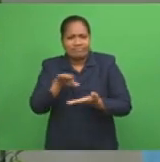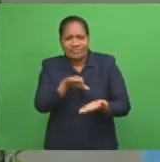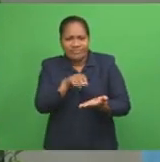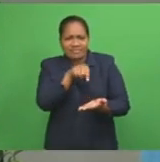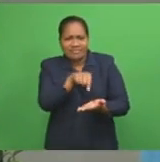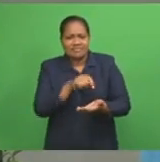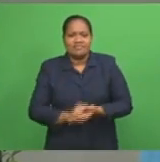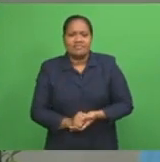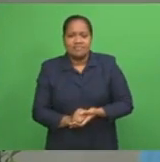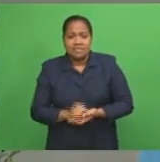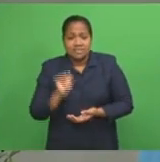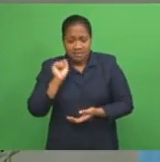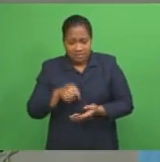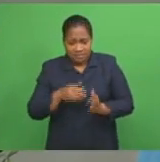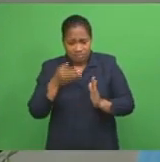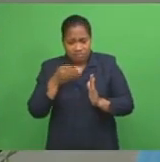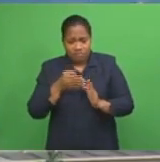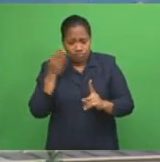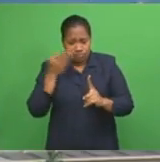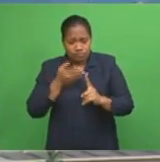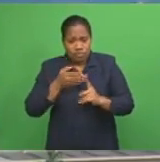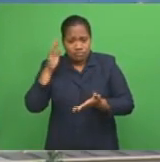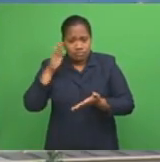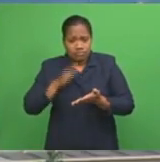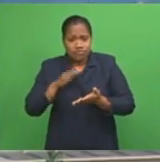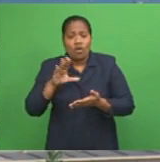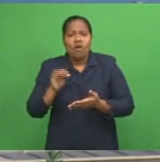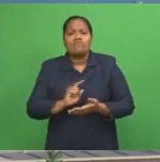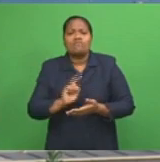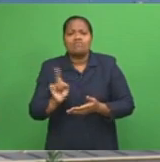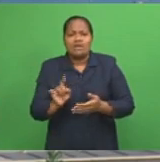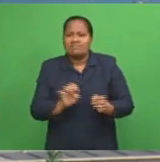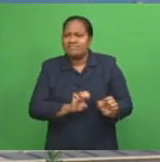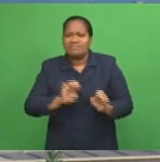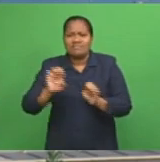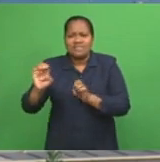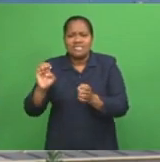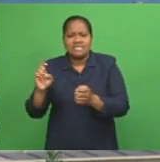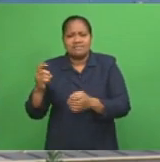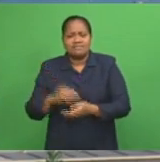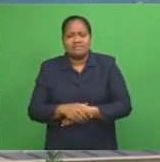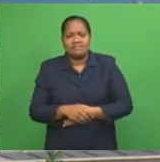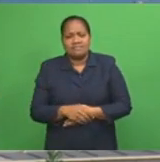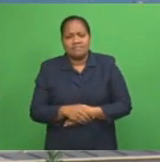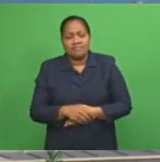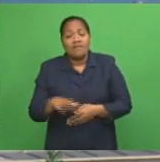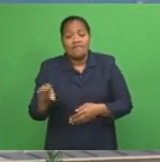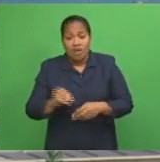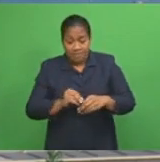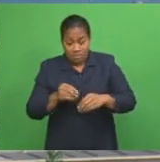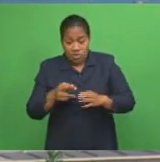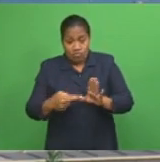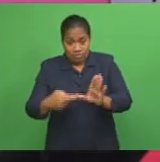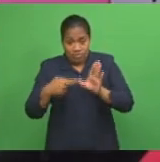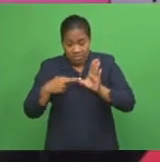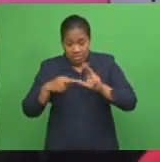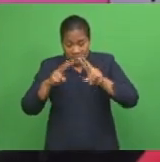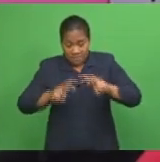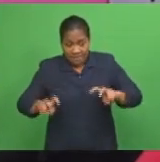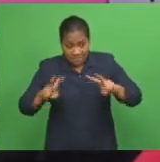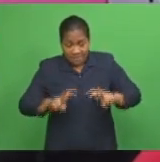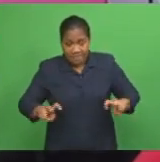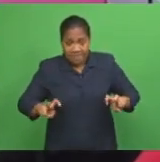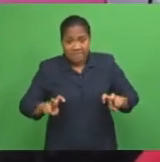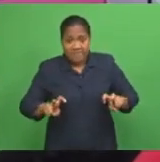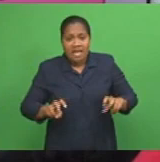with the reduction of fiscal and export excise duty. Some of the responses we got from the survey as well is